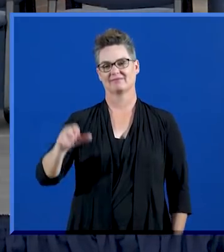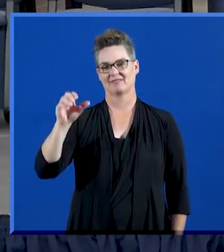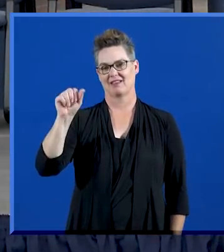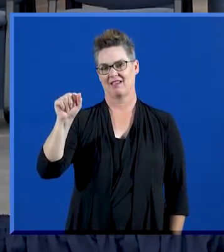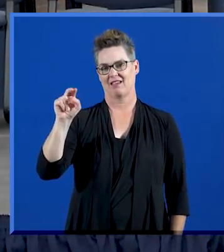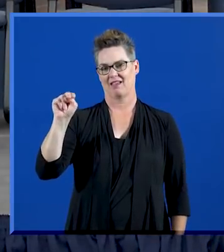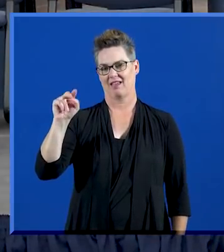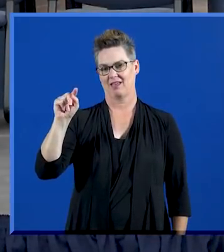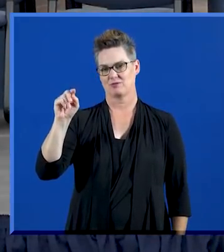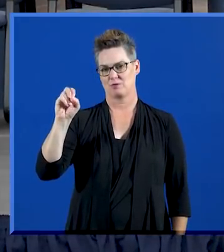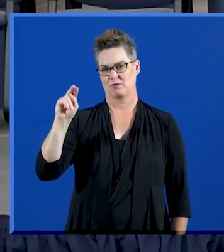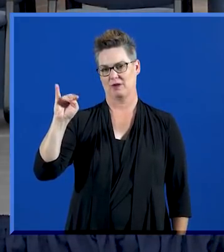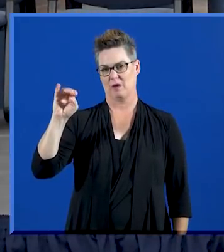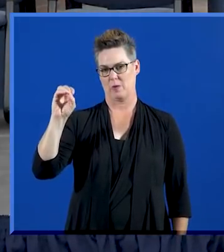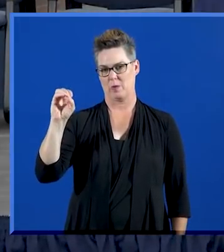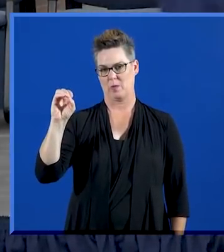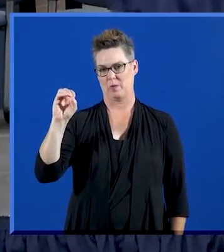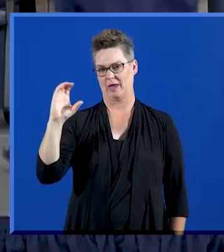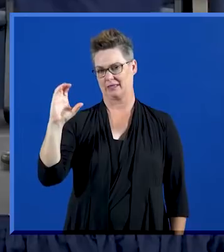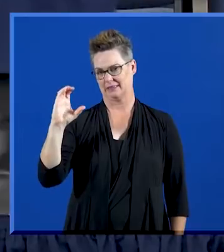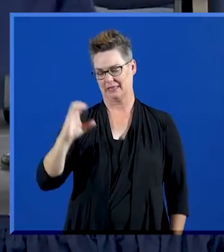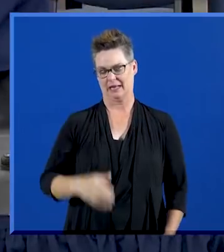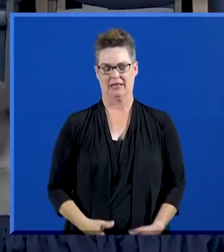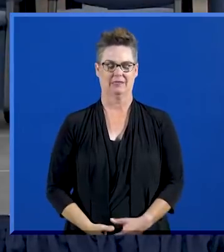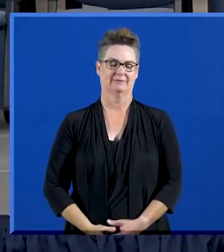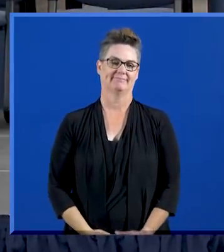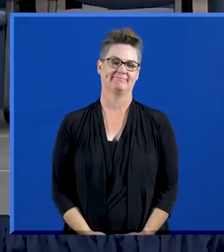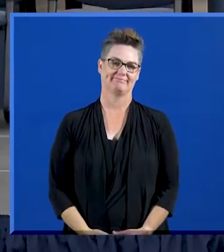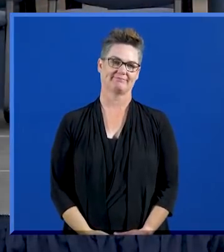Antonio Castaneda.